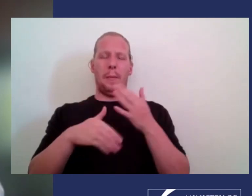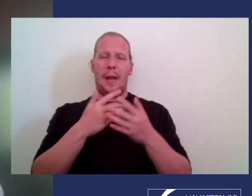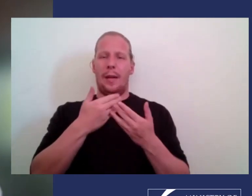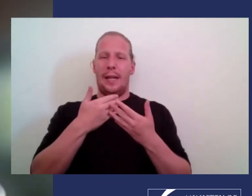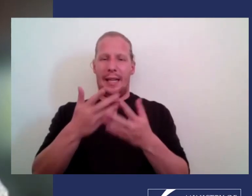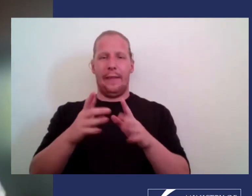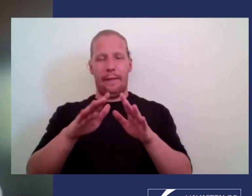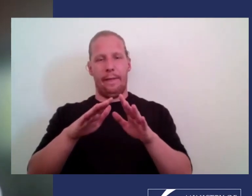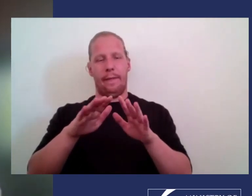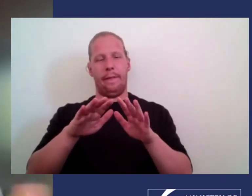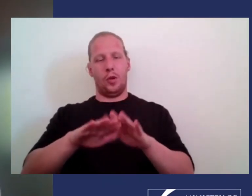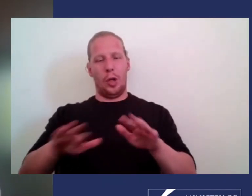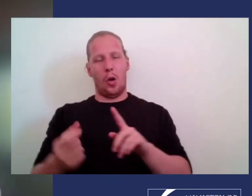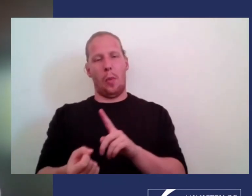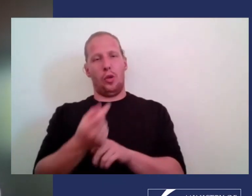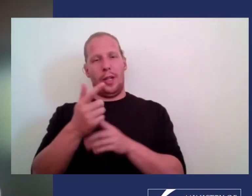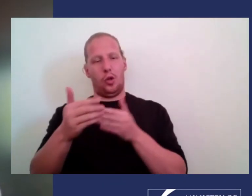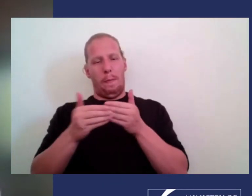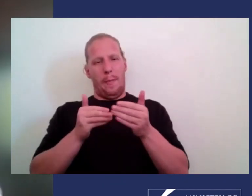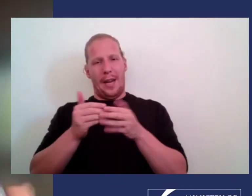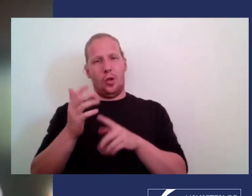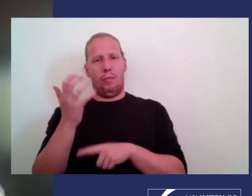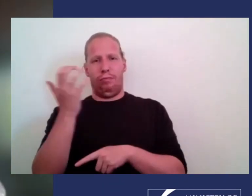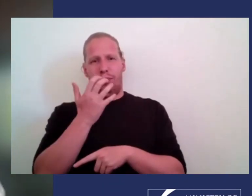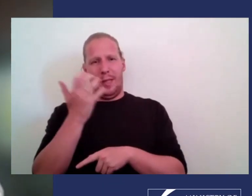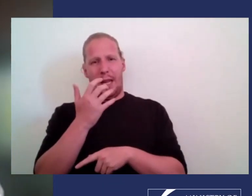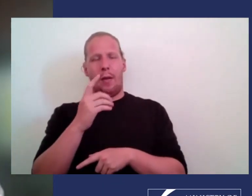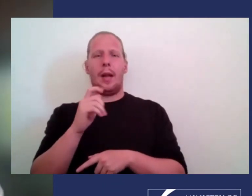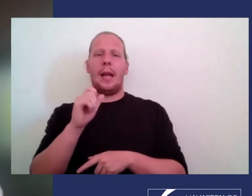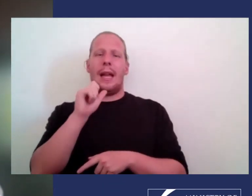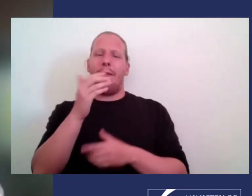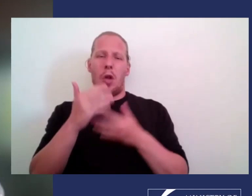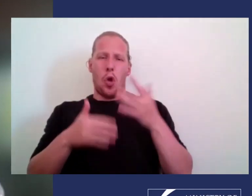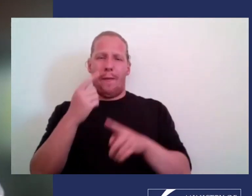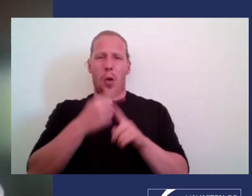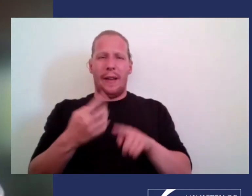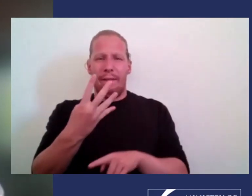of it, so if it's going to hurt just for 4, most kids can cope with that.